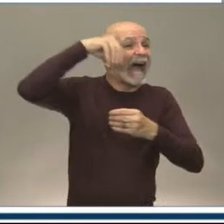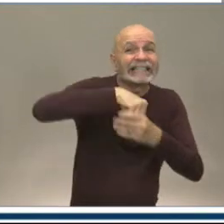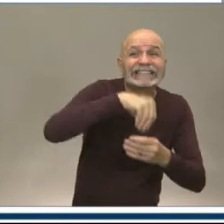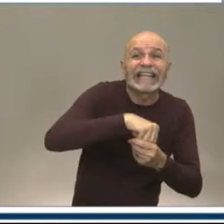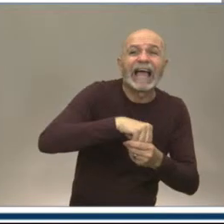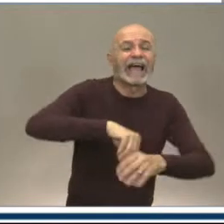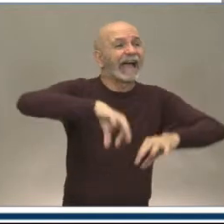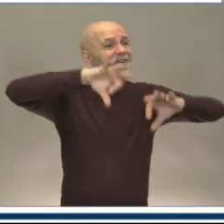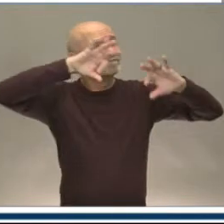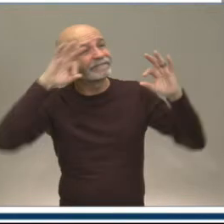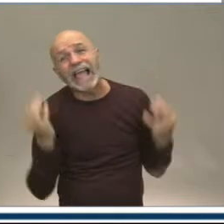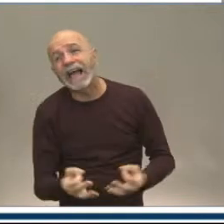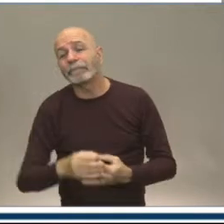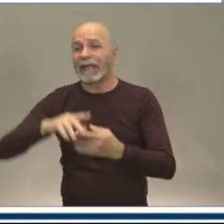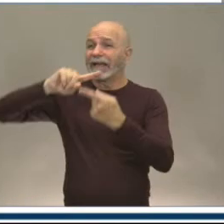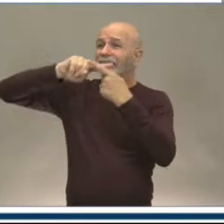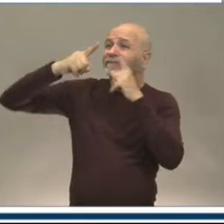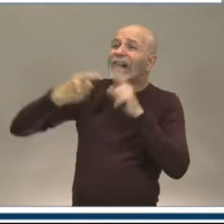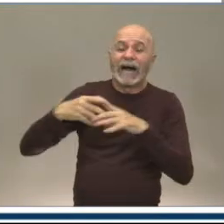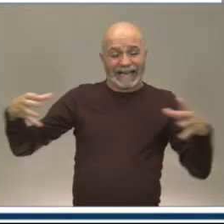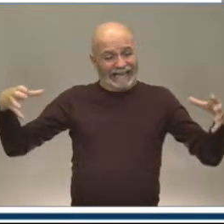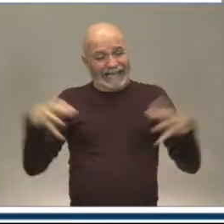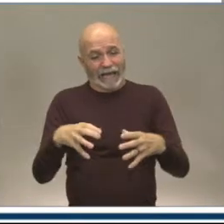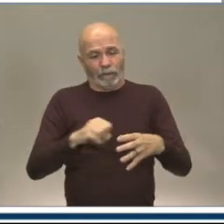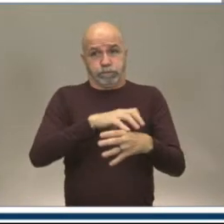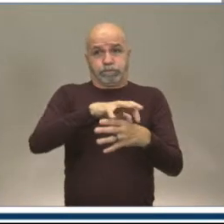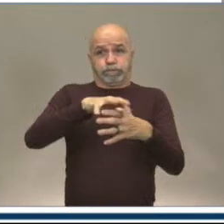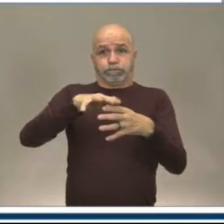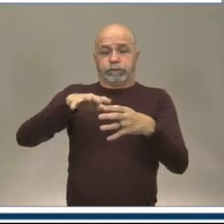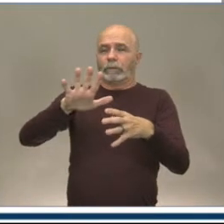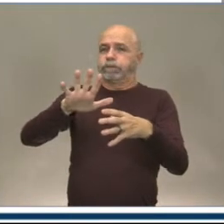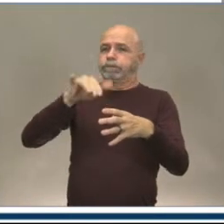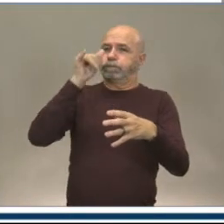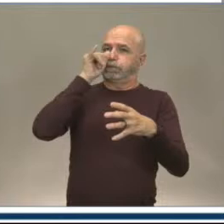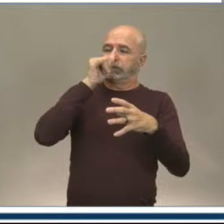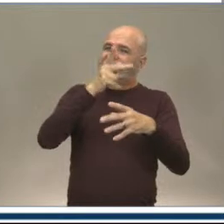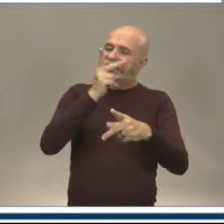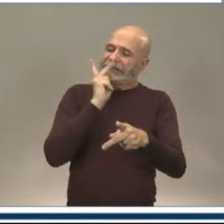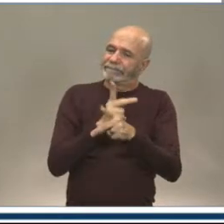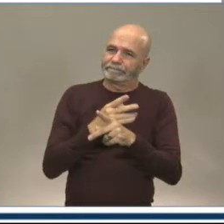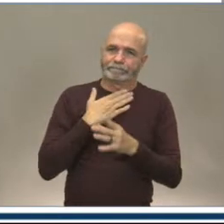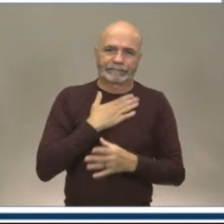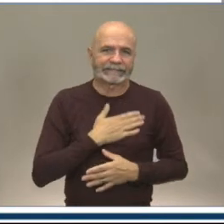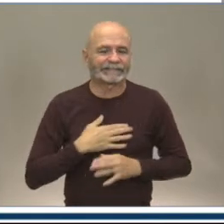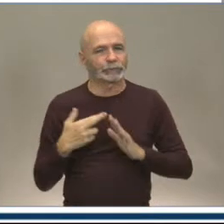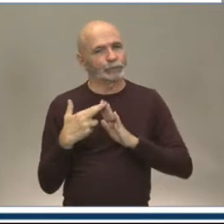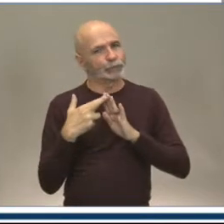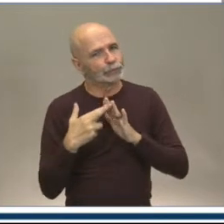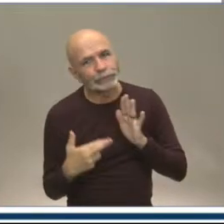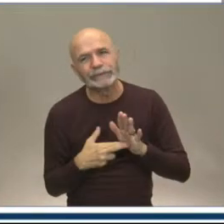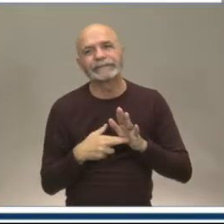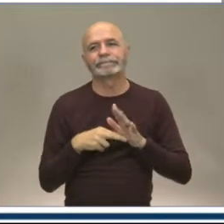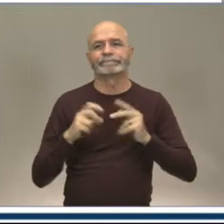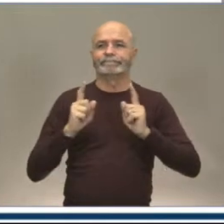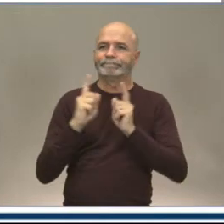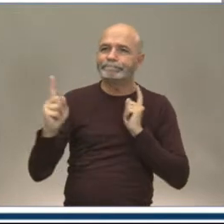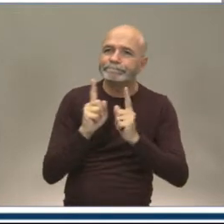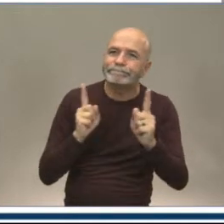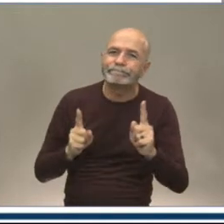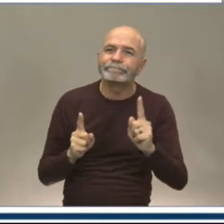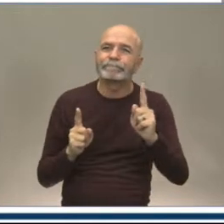friends. So please just continue to do what you've done. What makes us Blue Nosers.